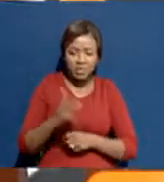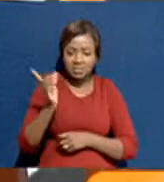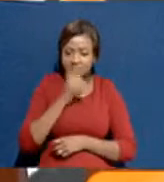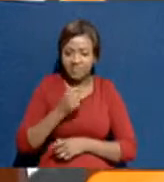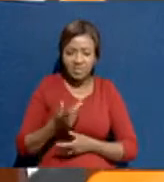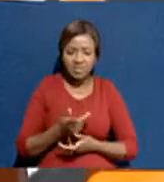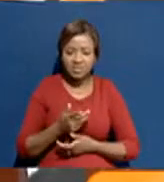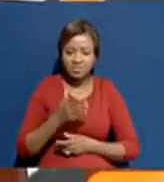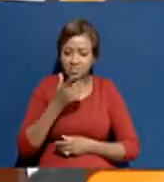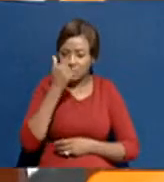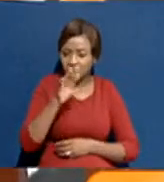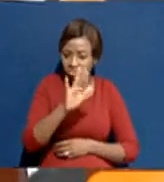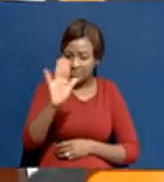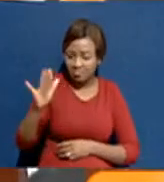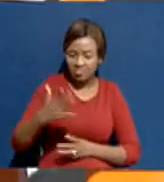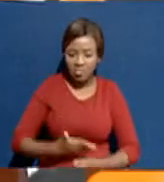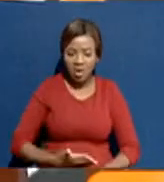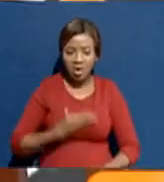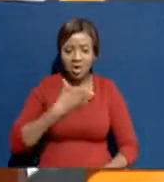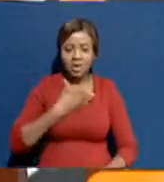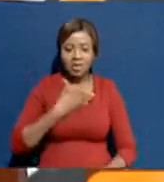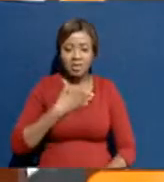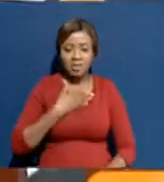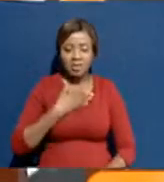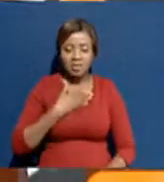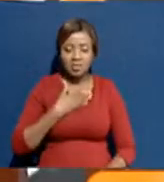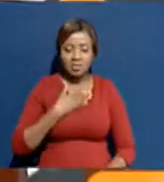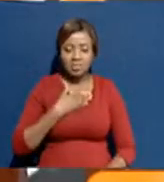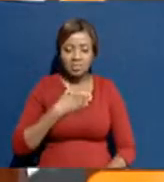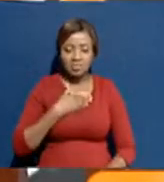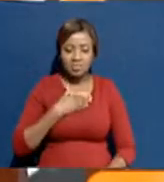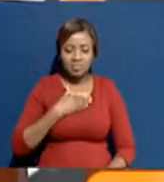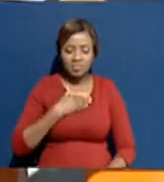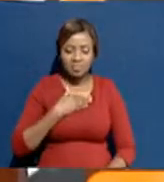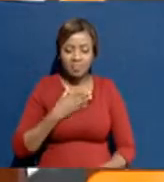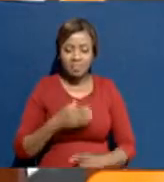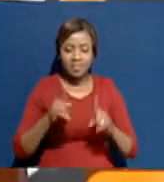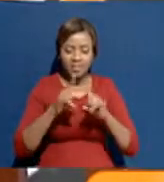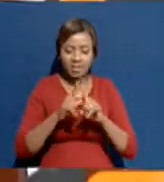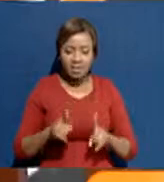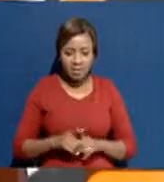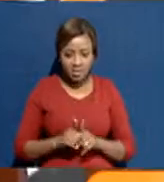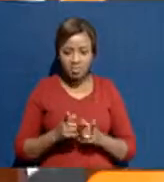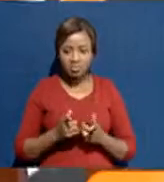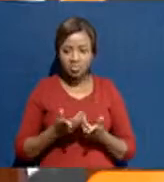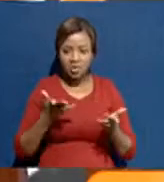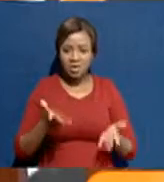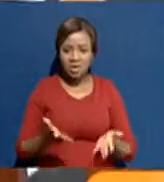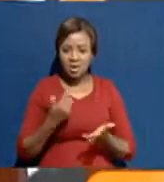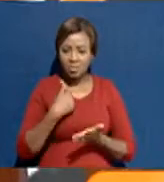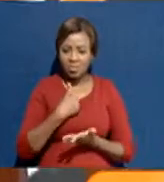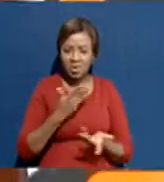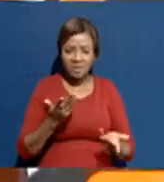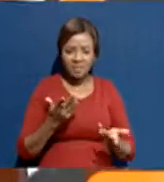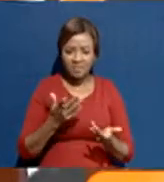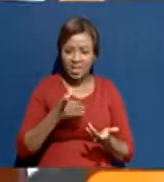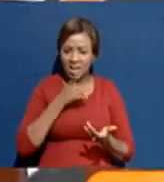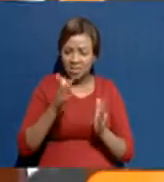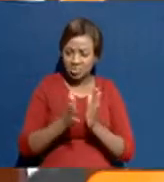of your anger, because we declared Uhuru the president, yep. And you kicked us out, and now you're having a handshake with him.